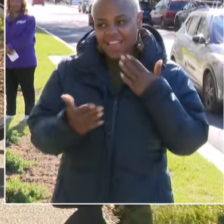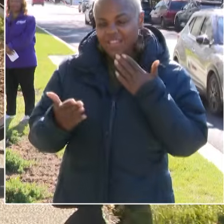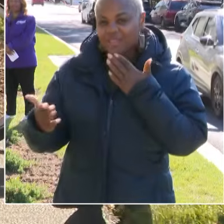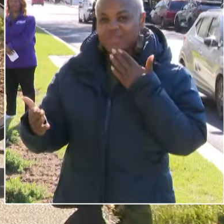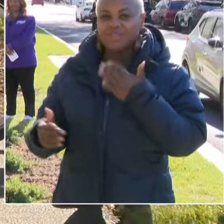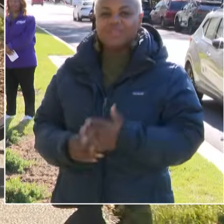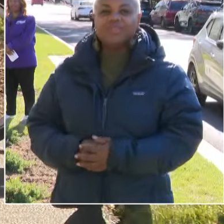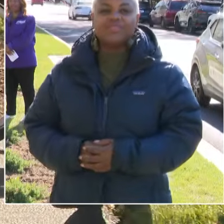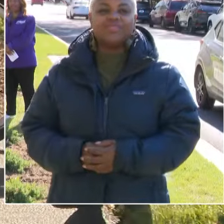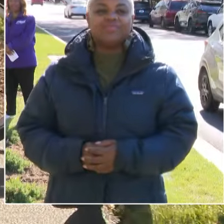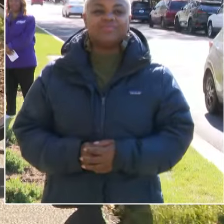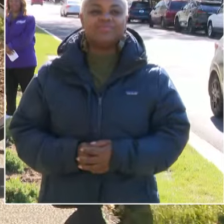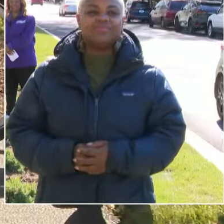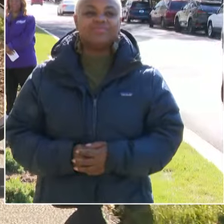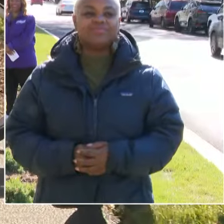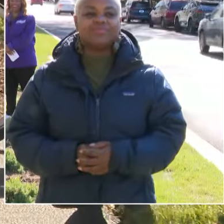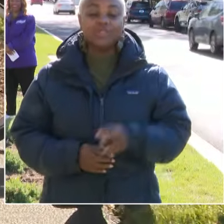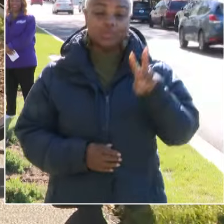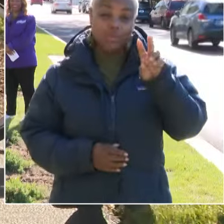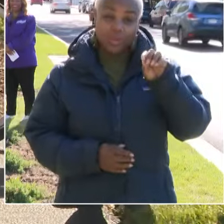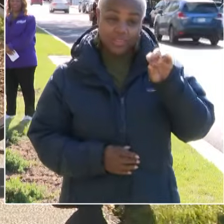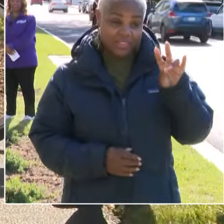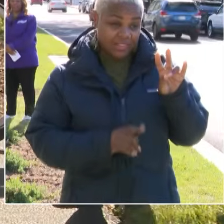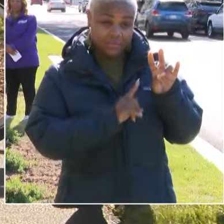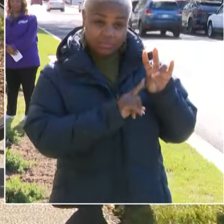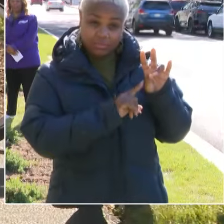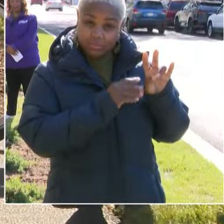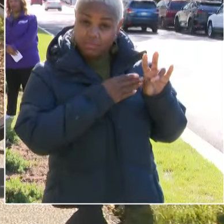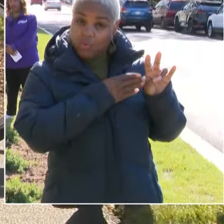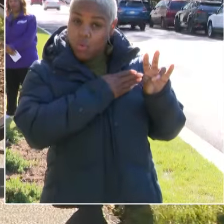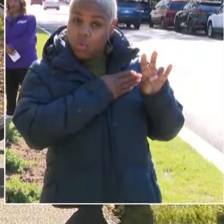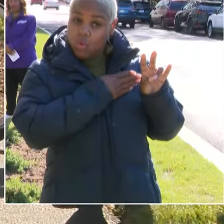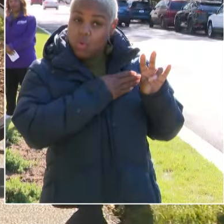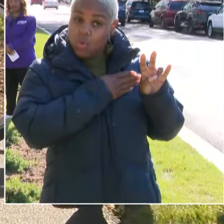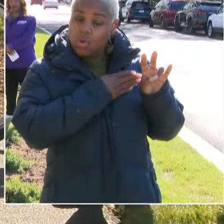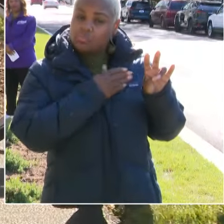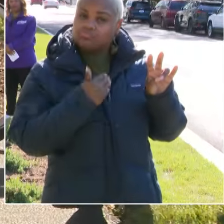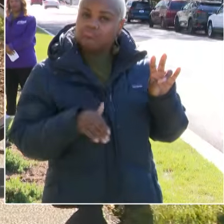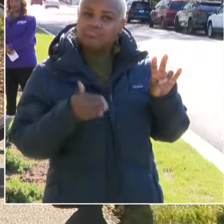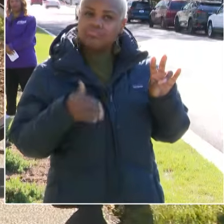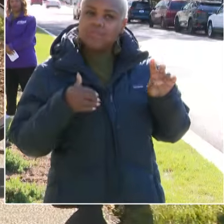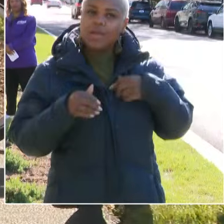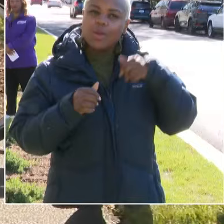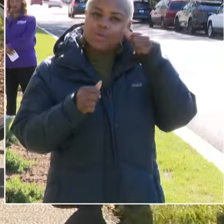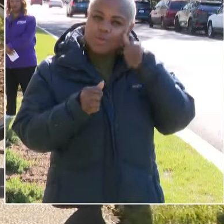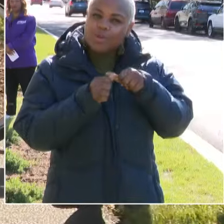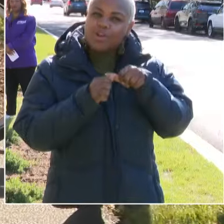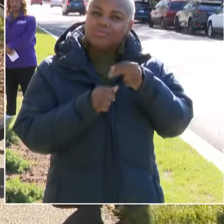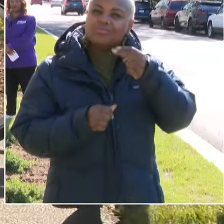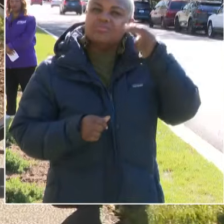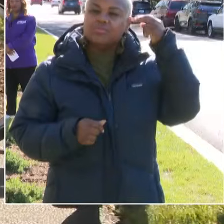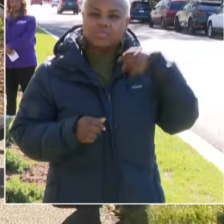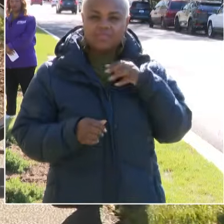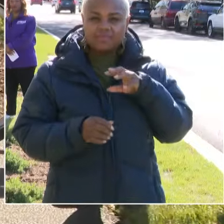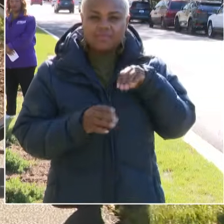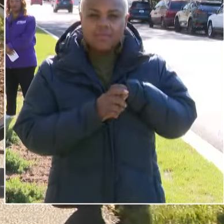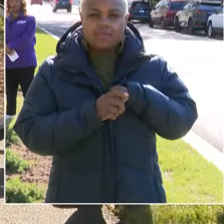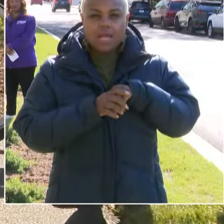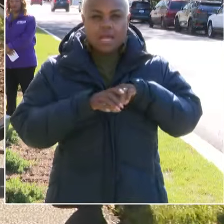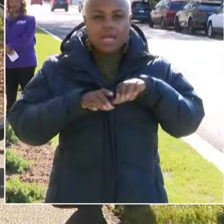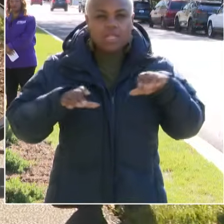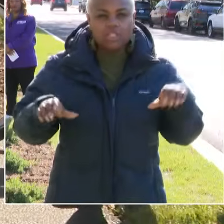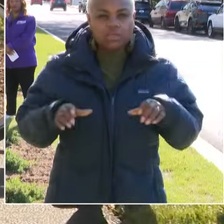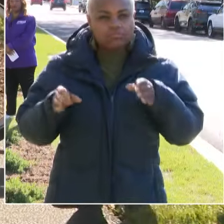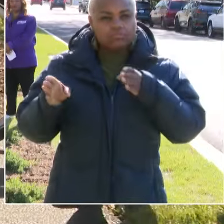Maybe before 2007, because I think I recall this project from my days in the county. I see my friend back there,